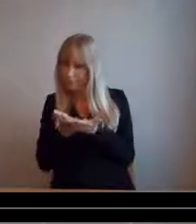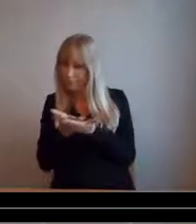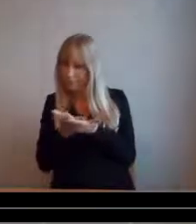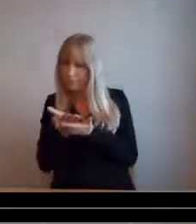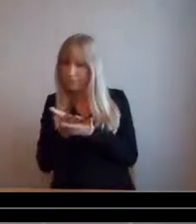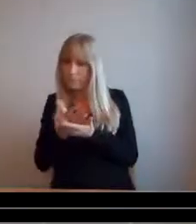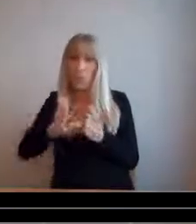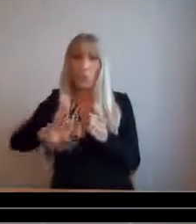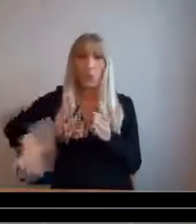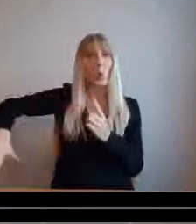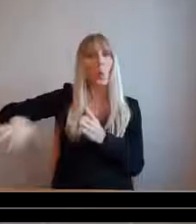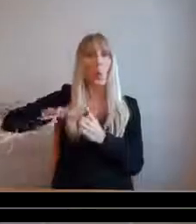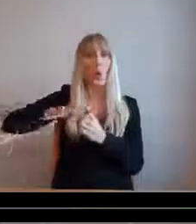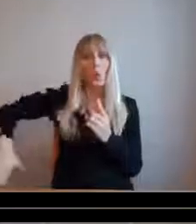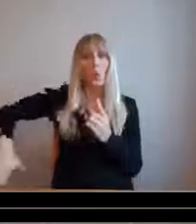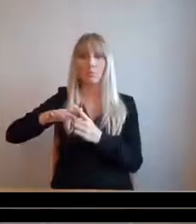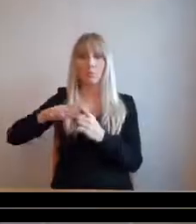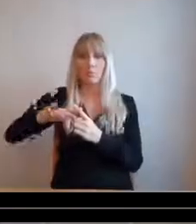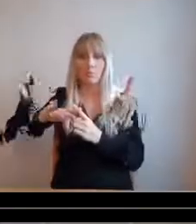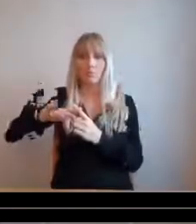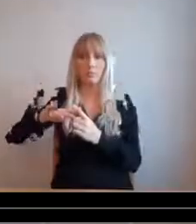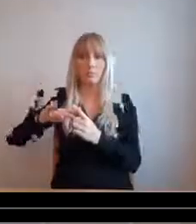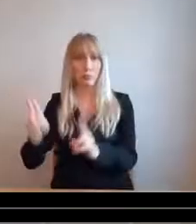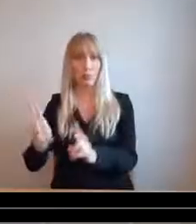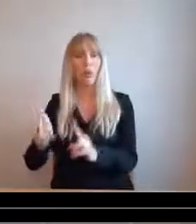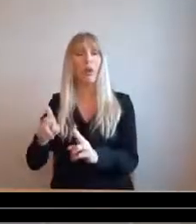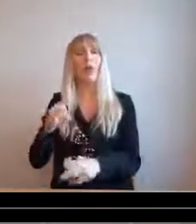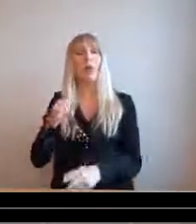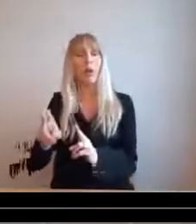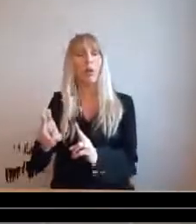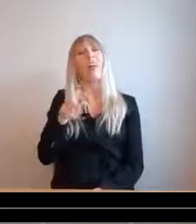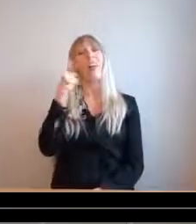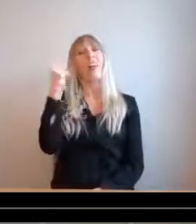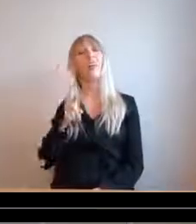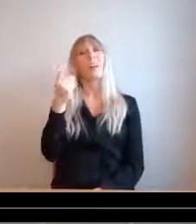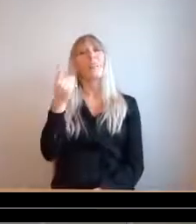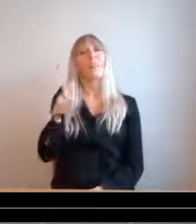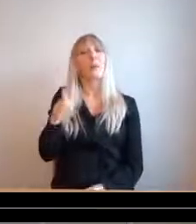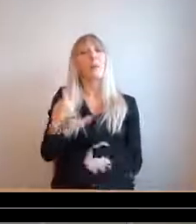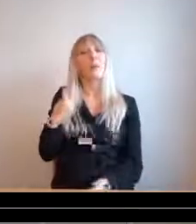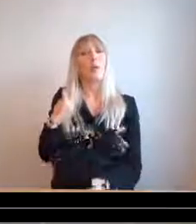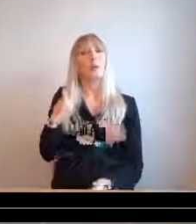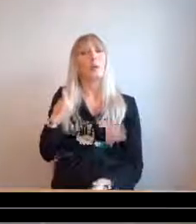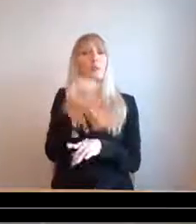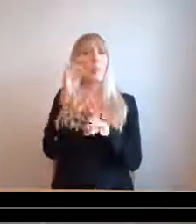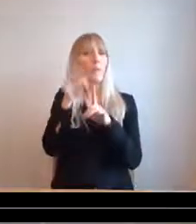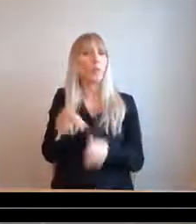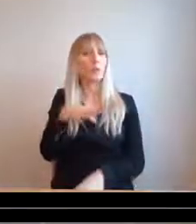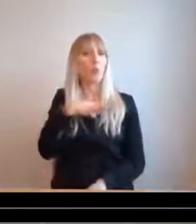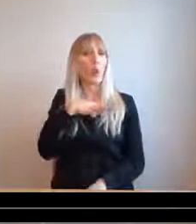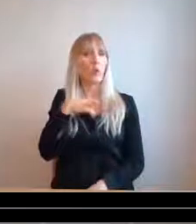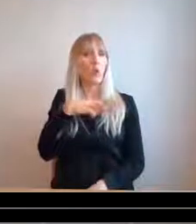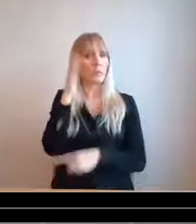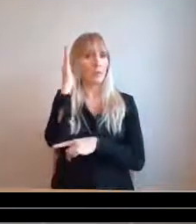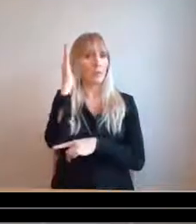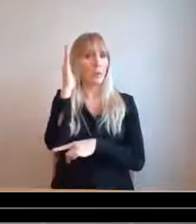land take being removed, and I think we most probably covered some of the points already in the